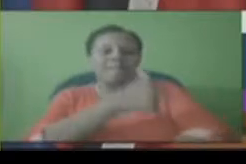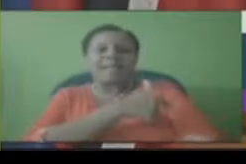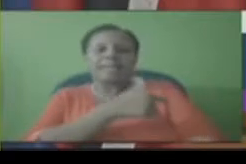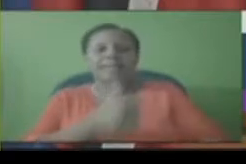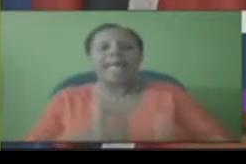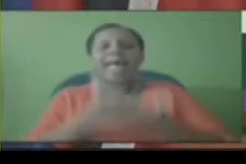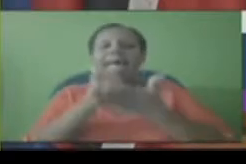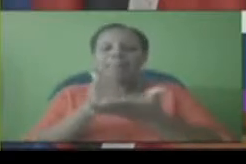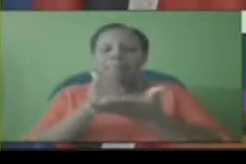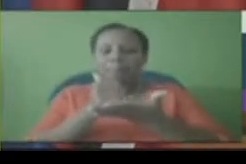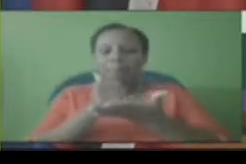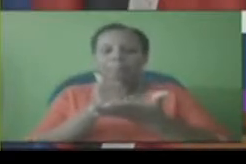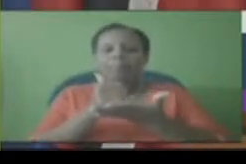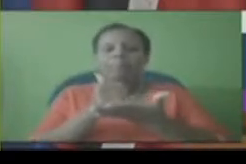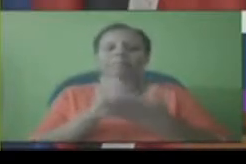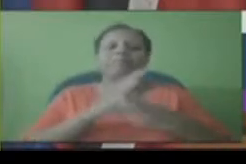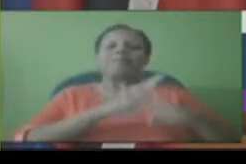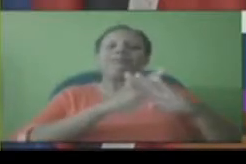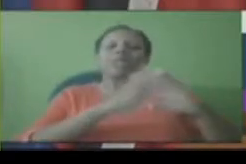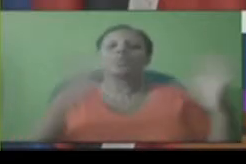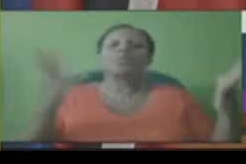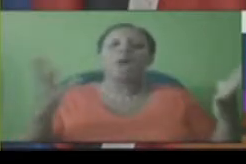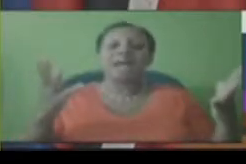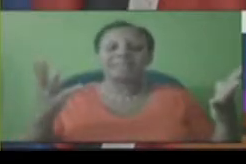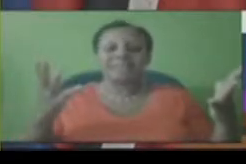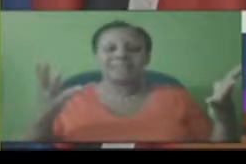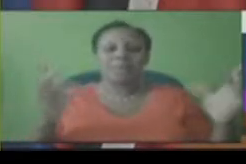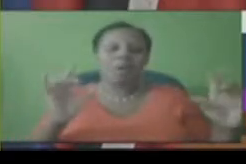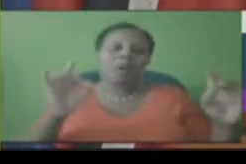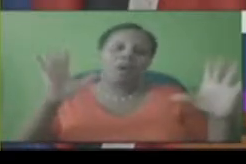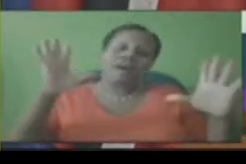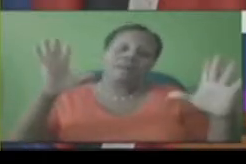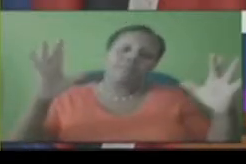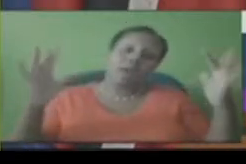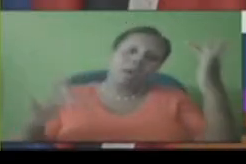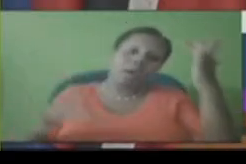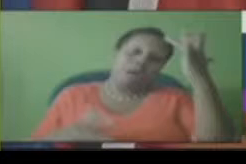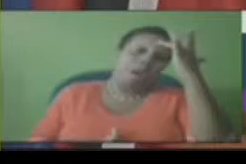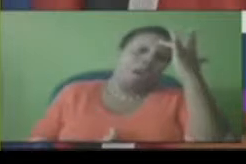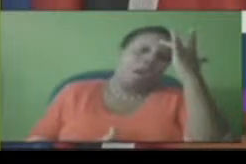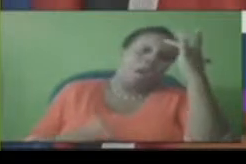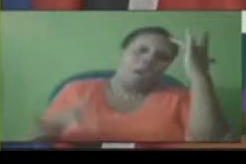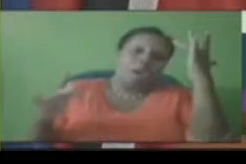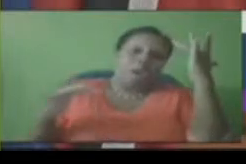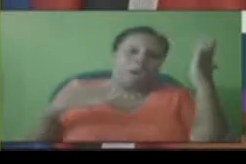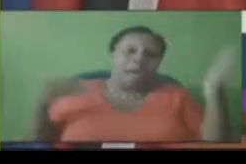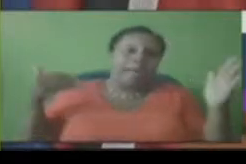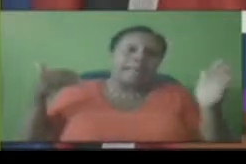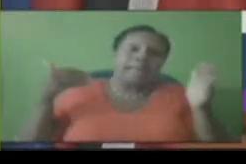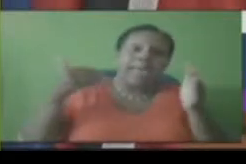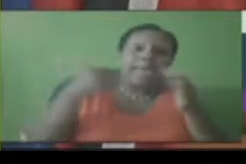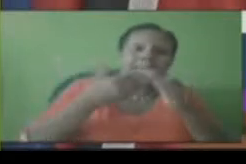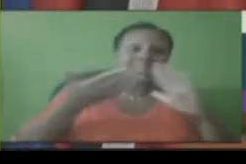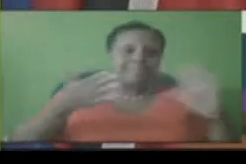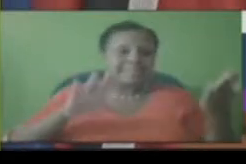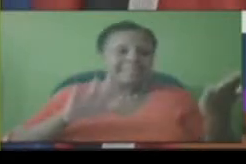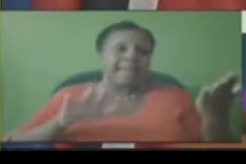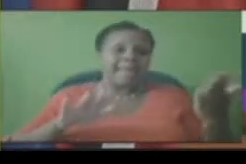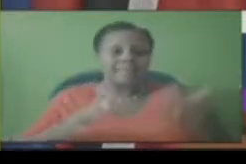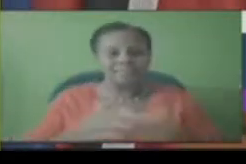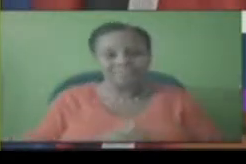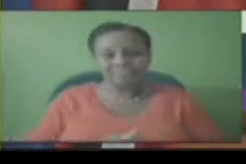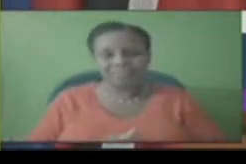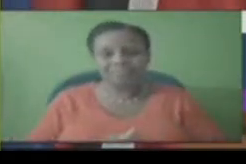to the vaccine and those that we are presenting to you, which are all WHO